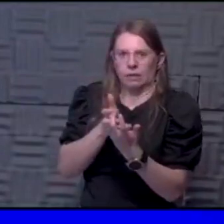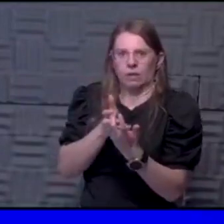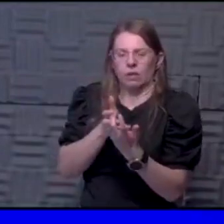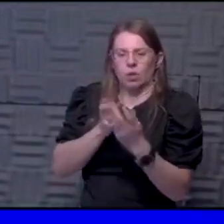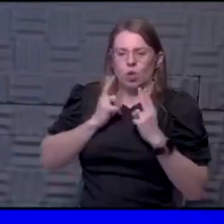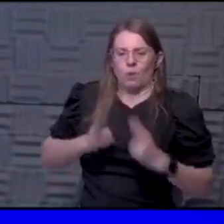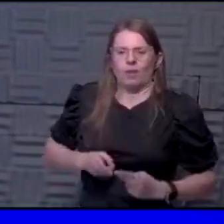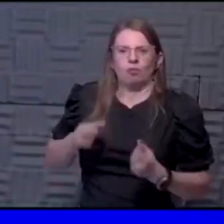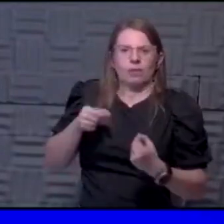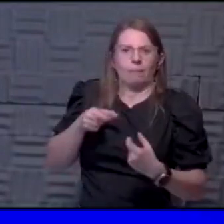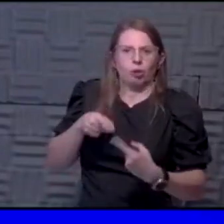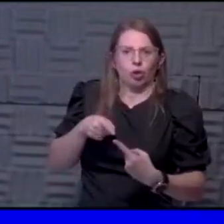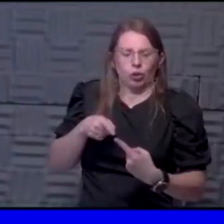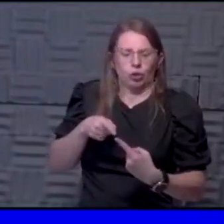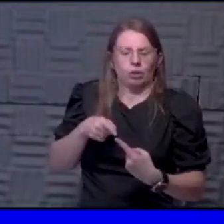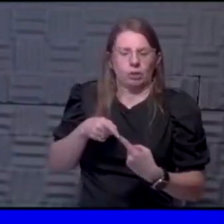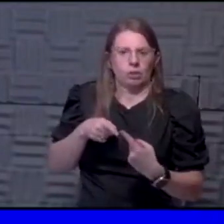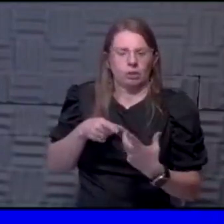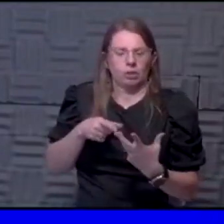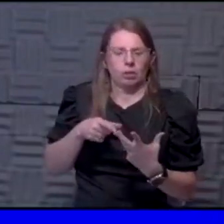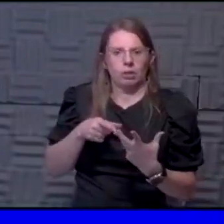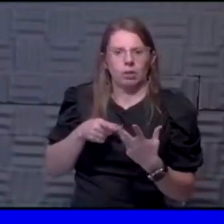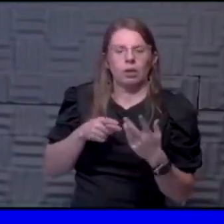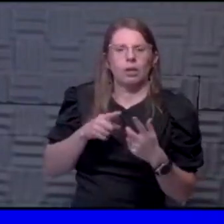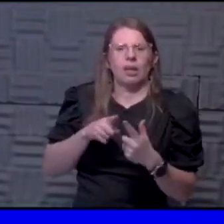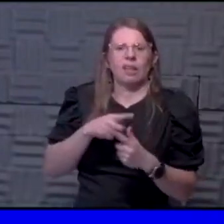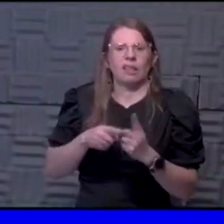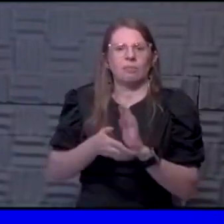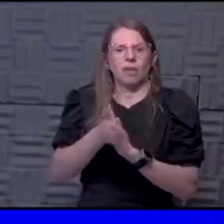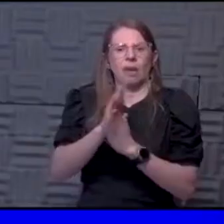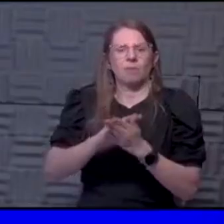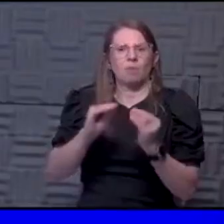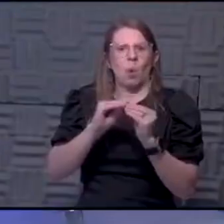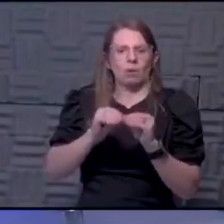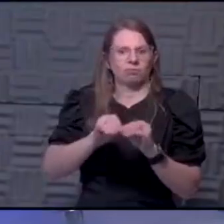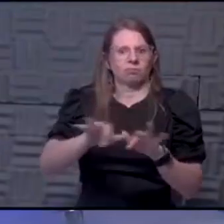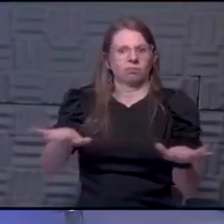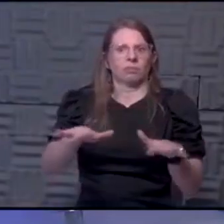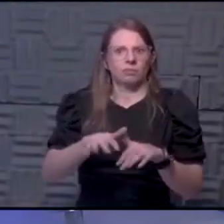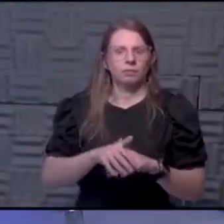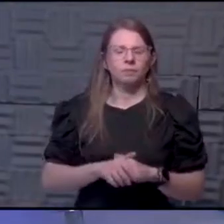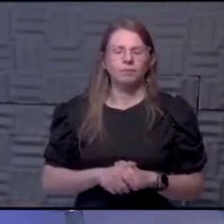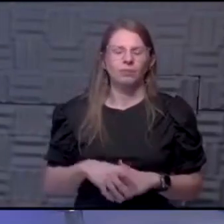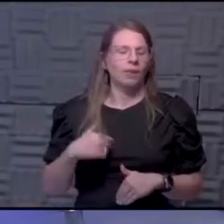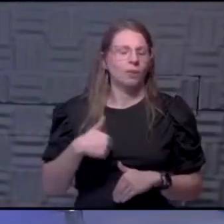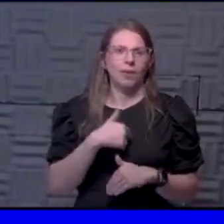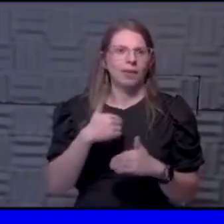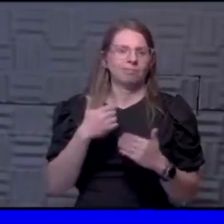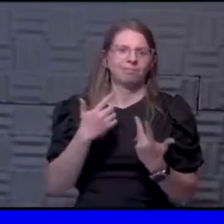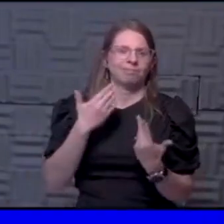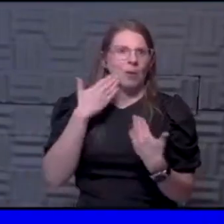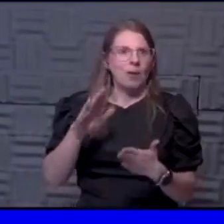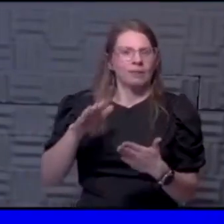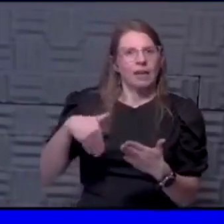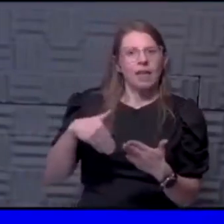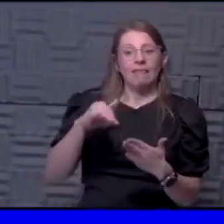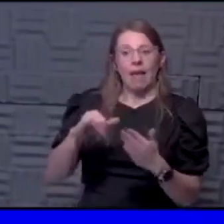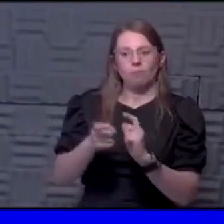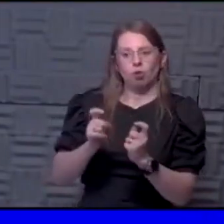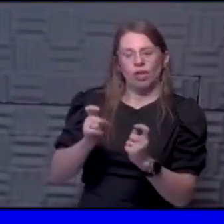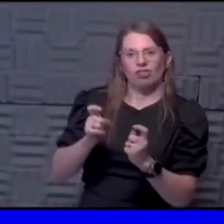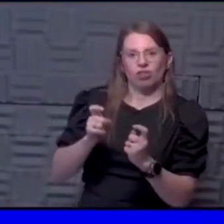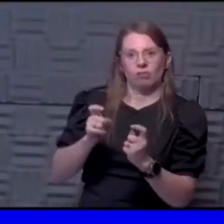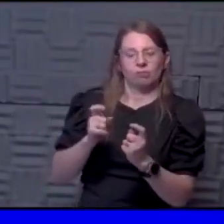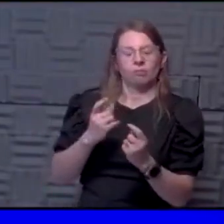human receptor, and just making it then certainly more transmissible. So we just don't know. And that mutation also may